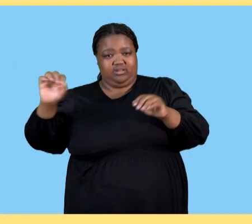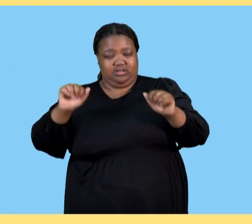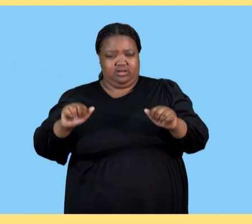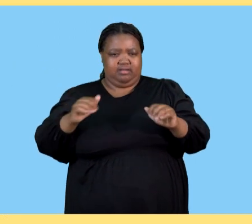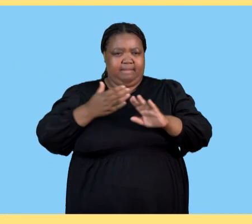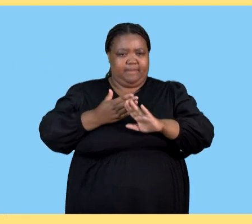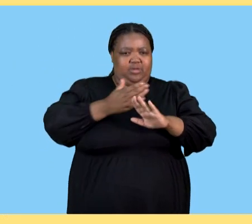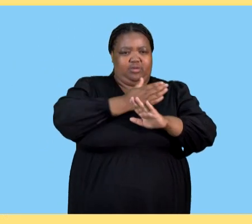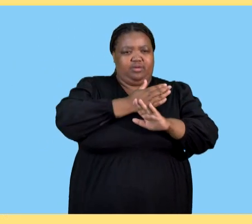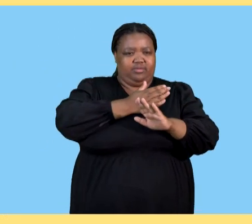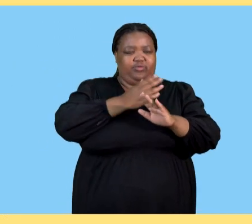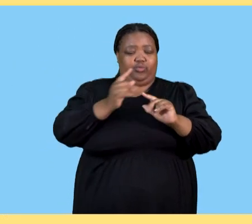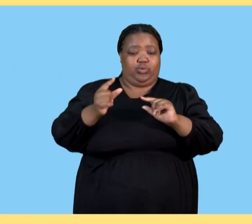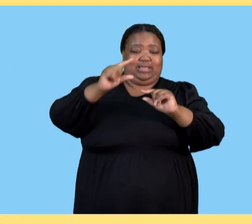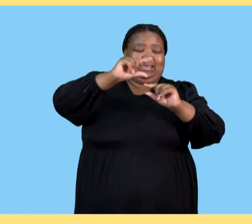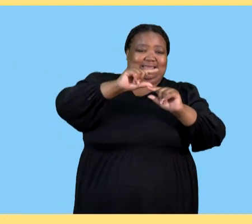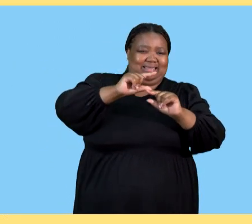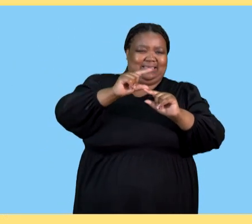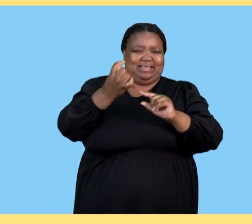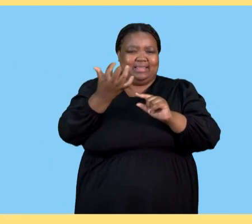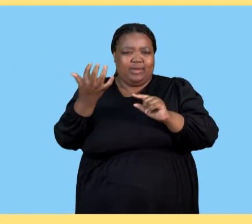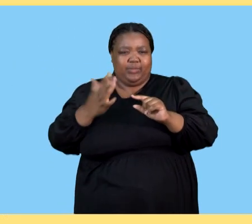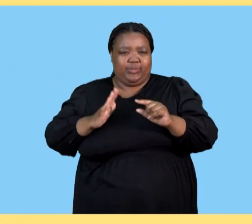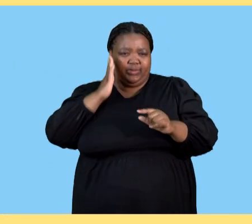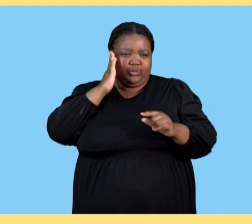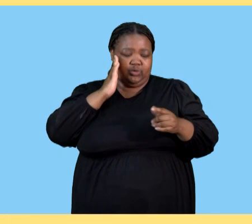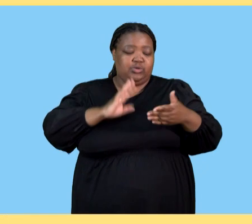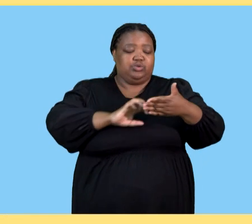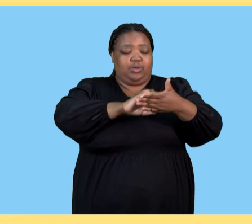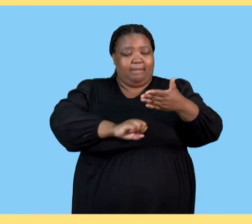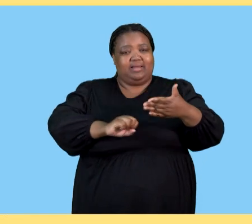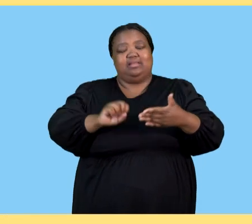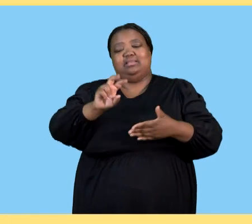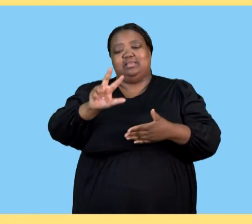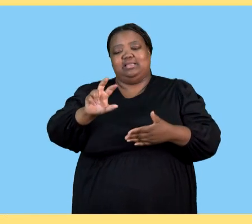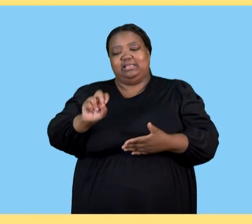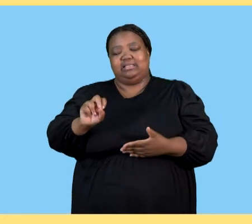to know how much was it before the increase was recorded. So I'll come and say minus